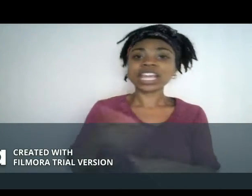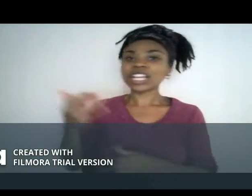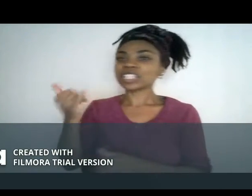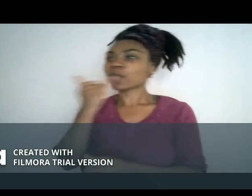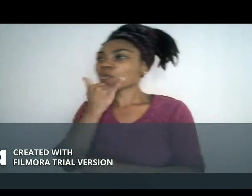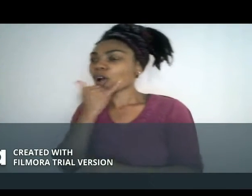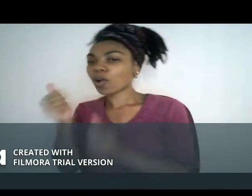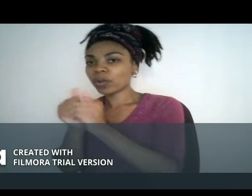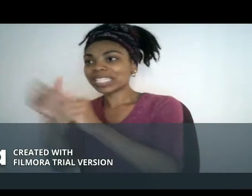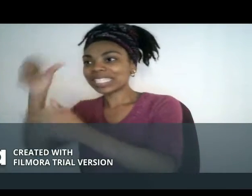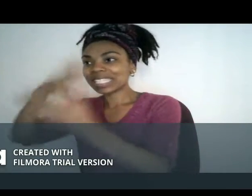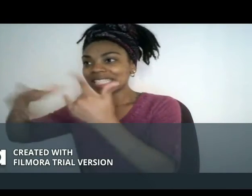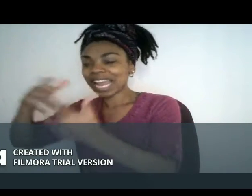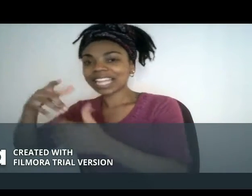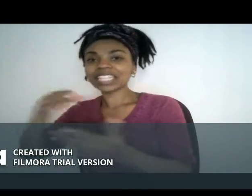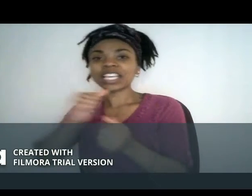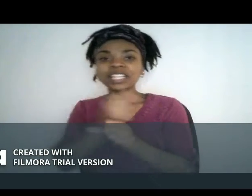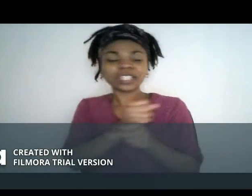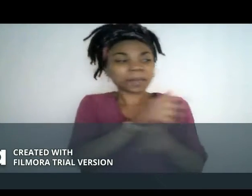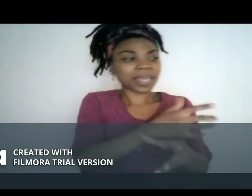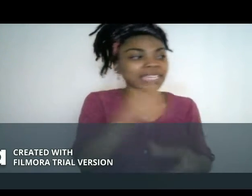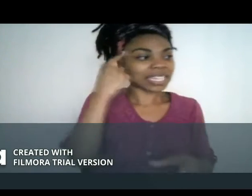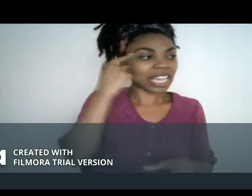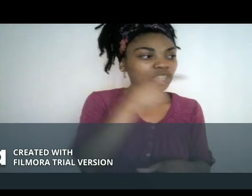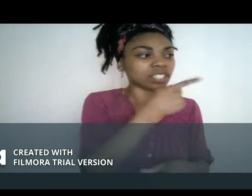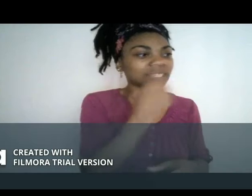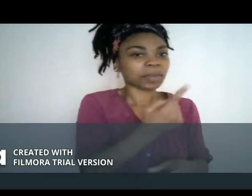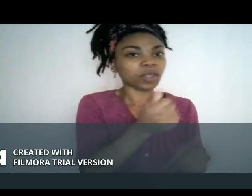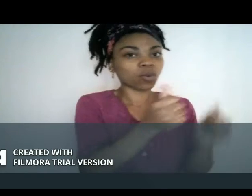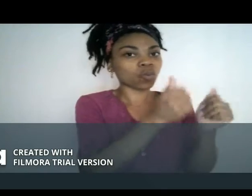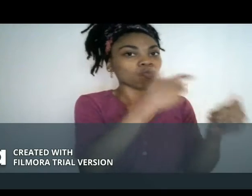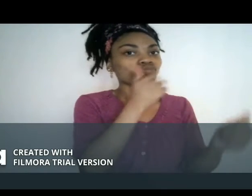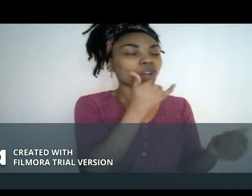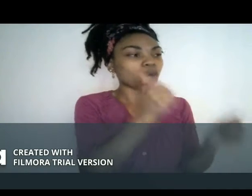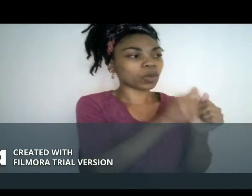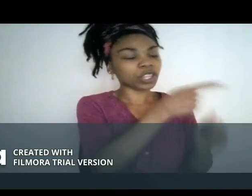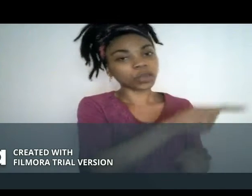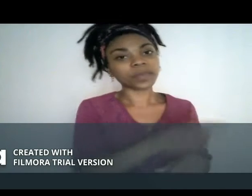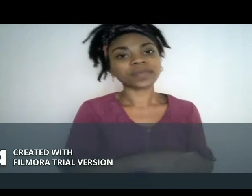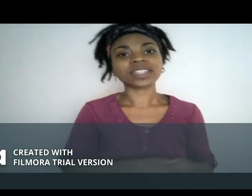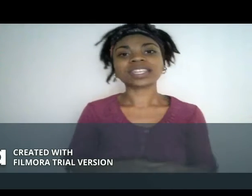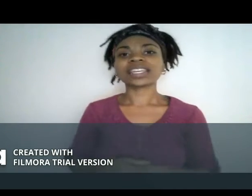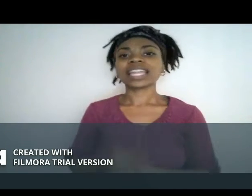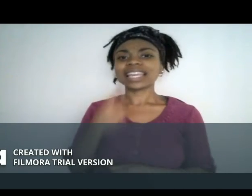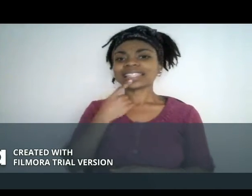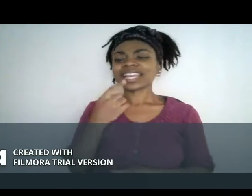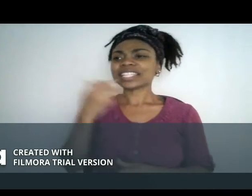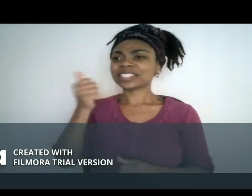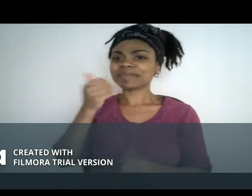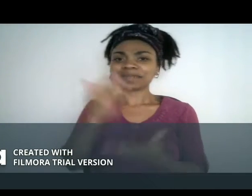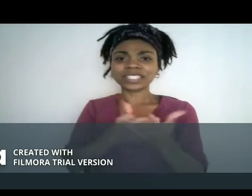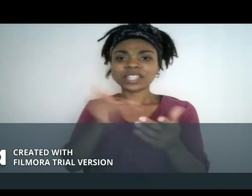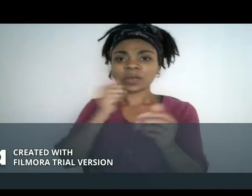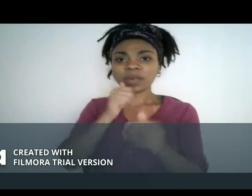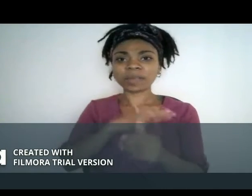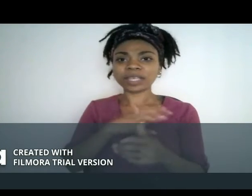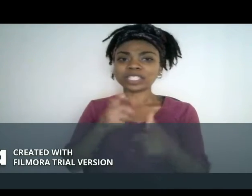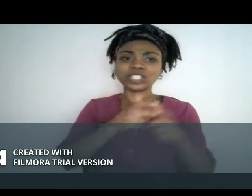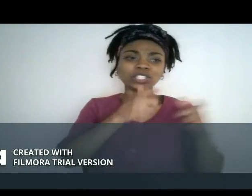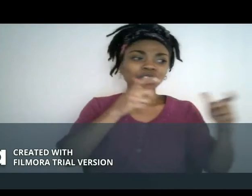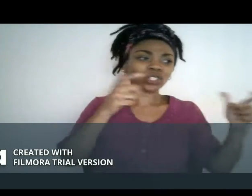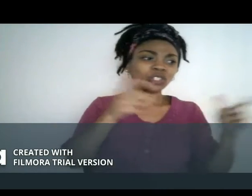that something's wrong with your beautiful black self. Whether you dark, light, brown, in between, their sisters that's hung away too light, too pale, they say, or